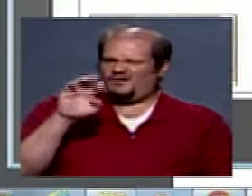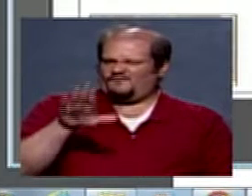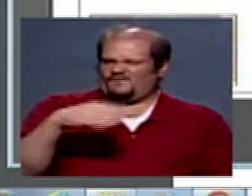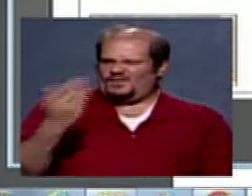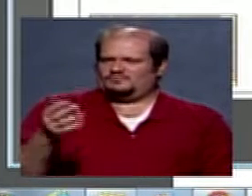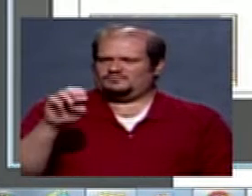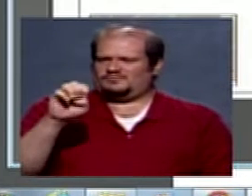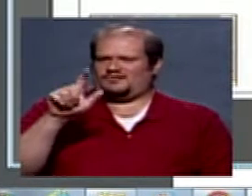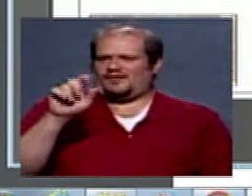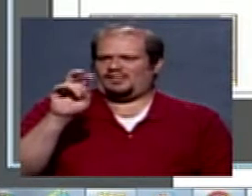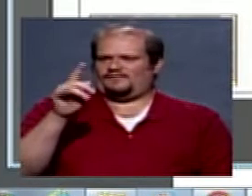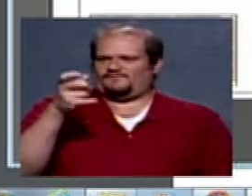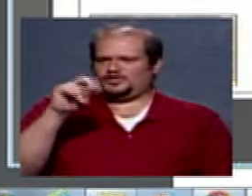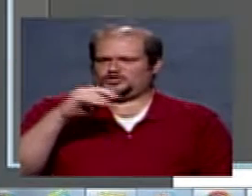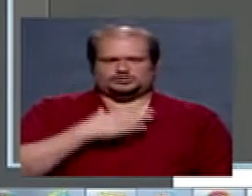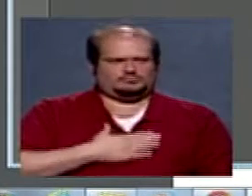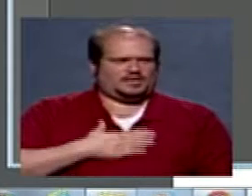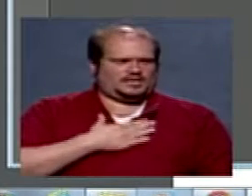please?